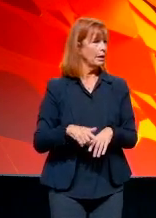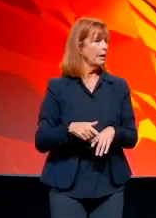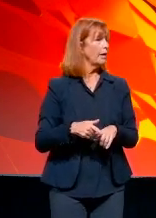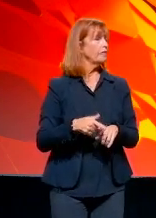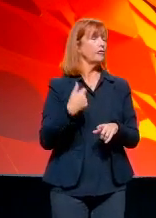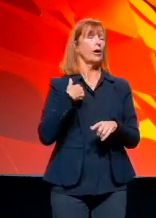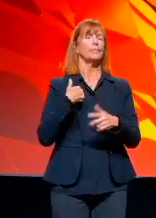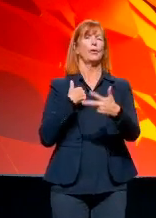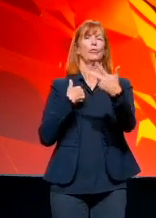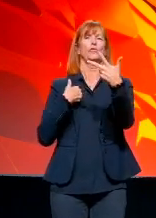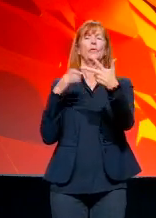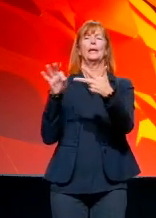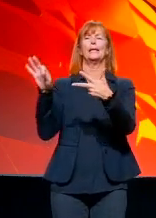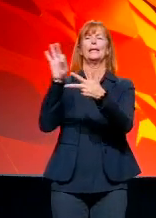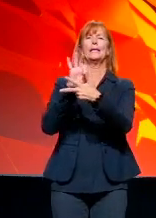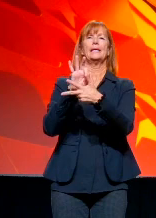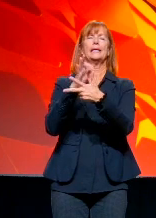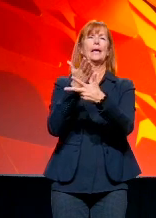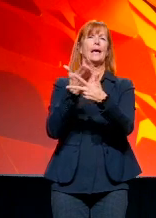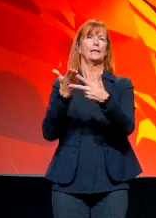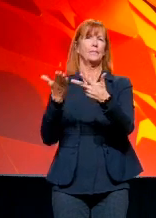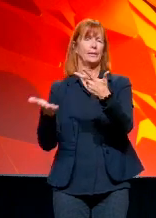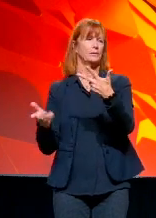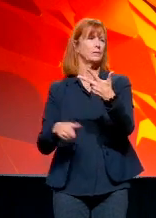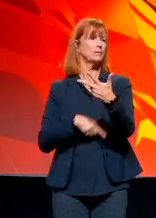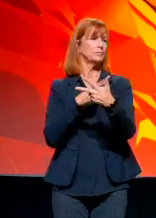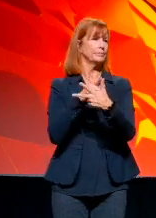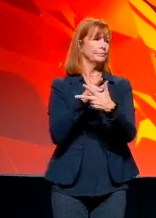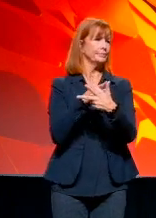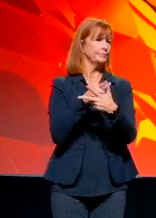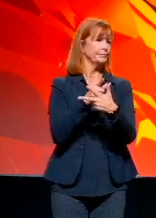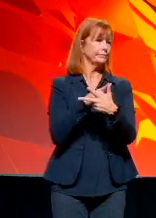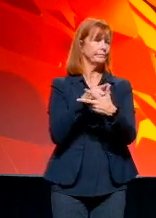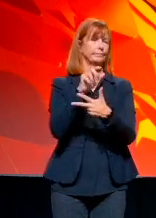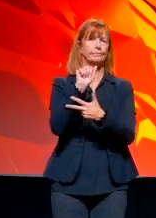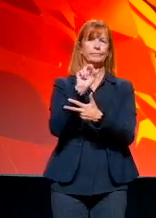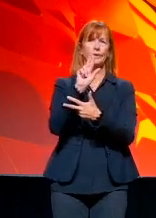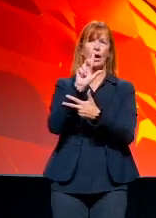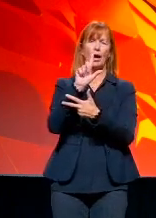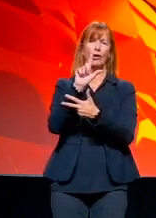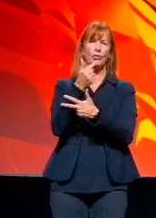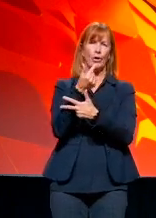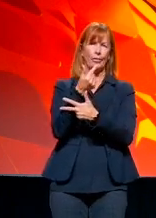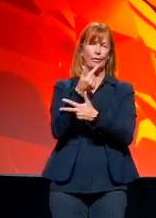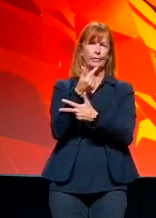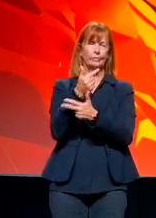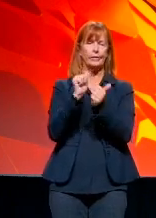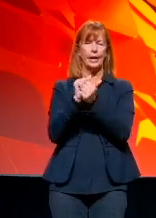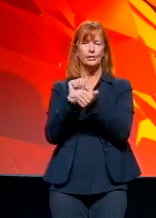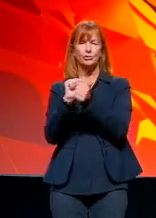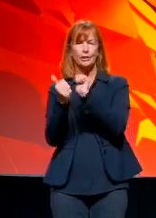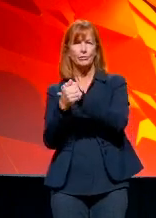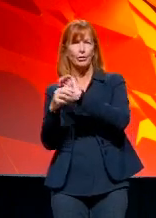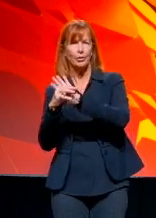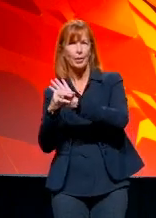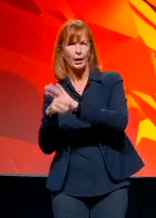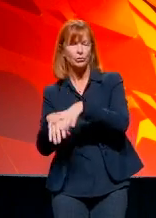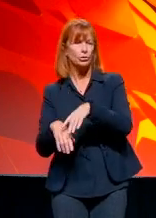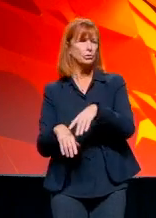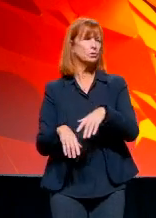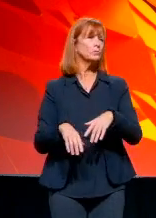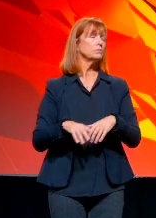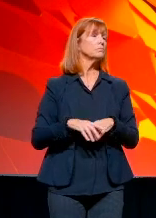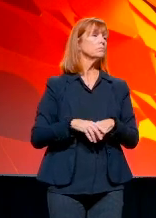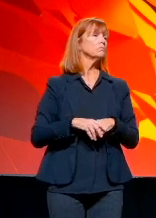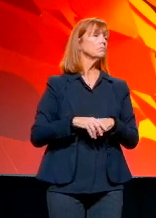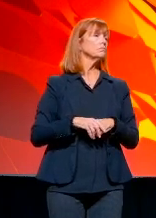three key elements, right? So we have the powerful algorithm, like transformer models that's very expressive,